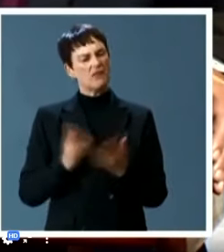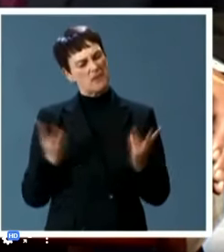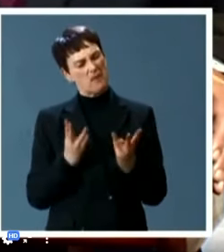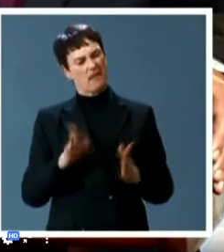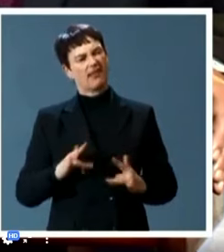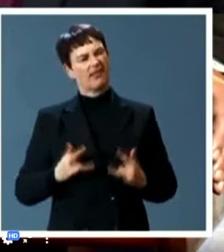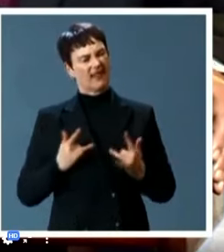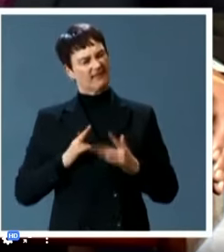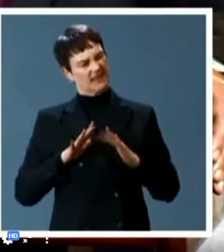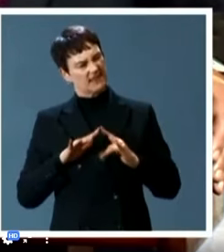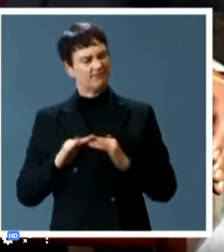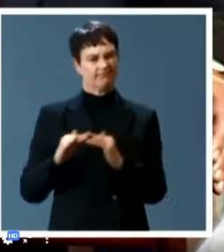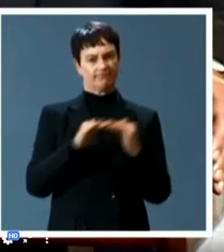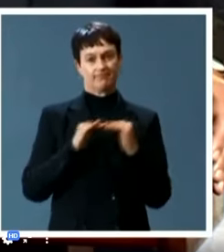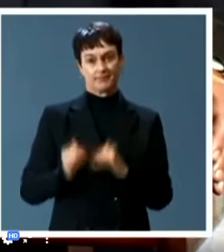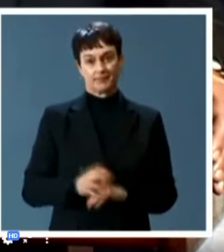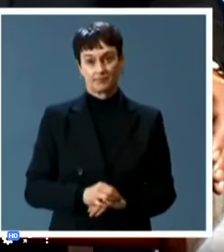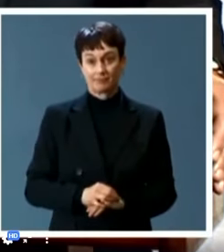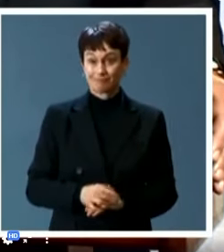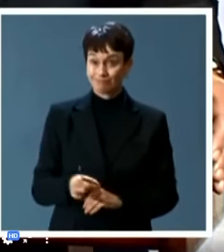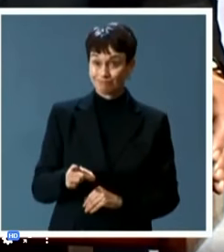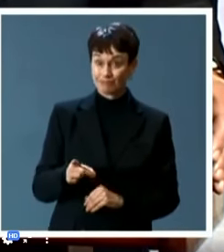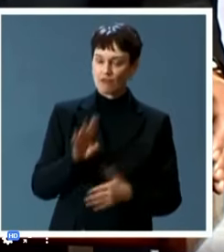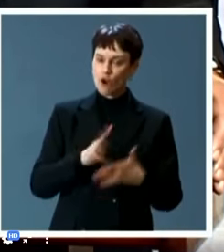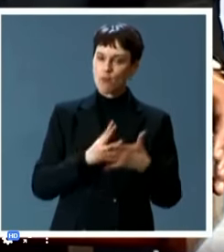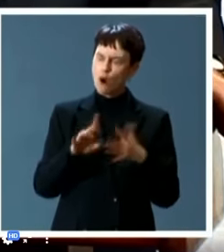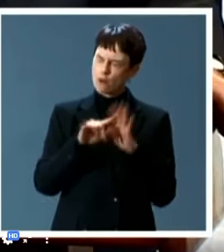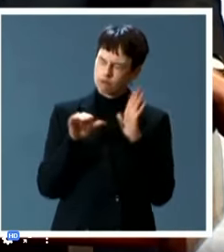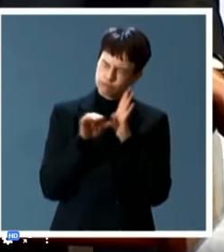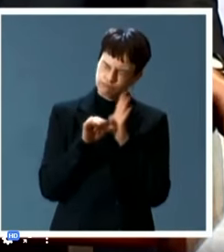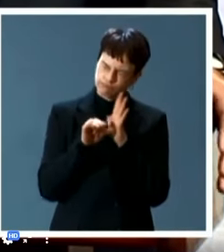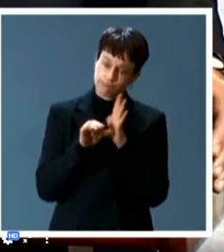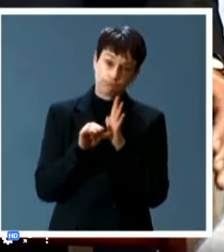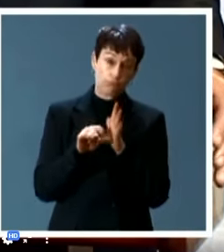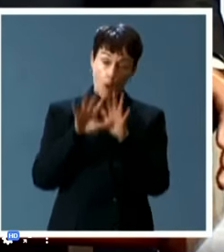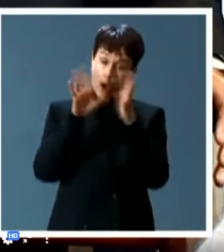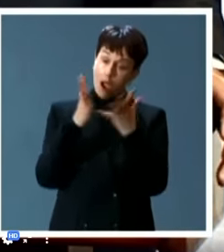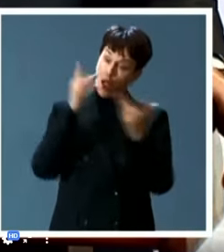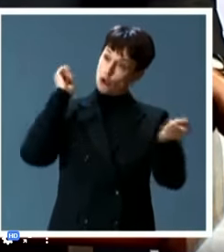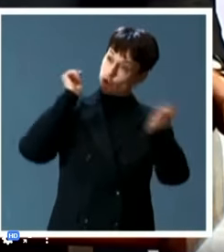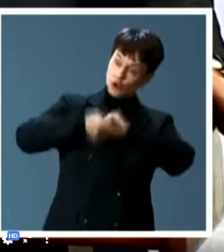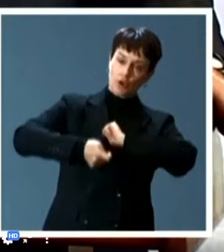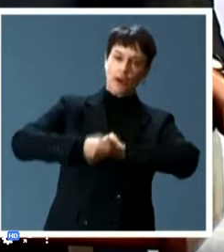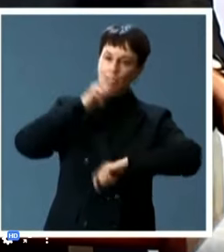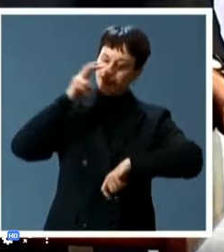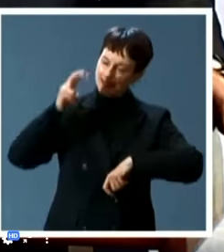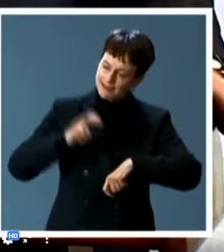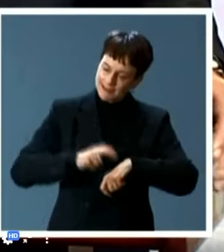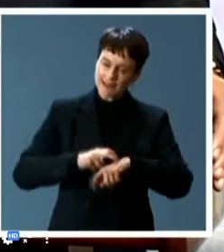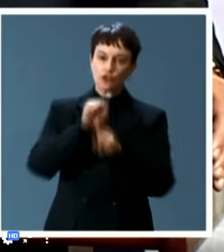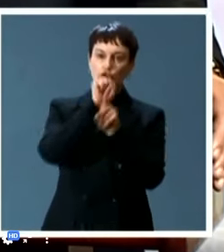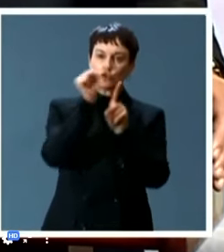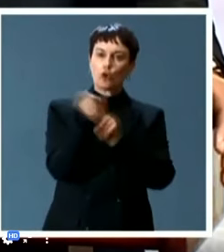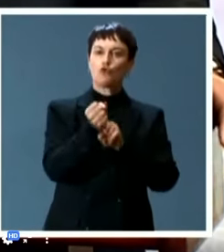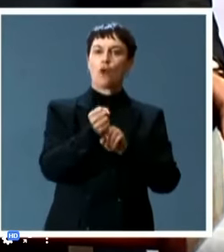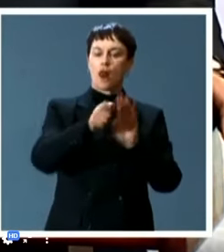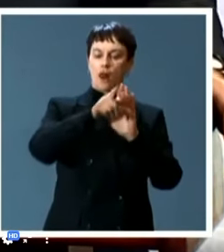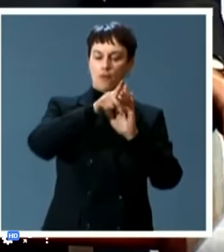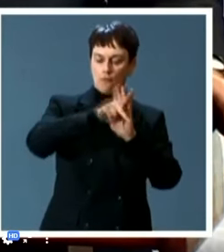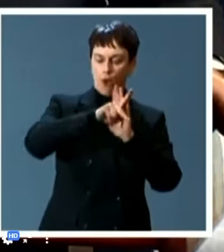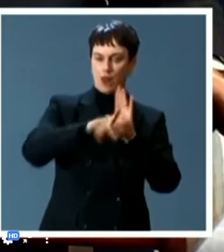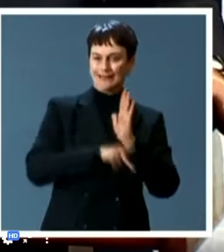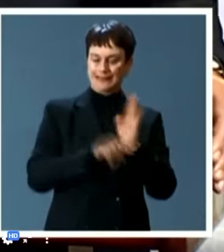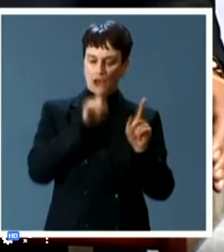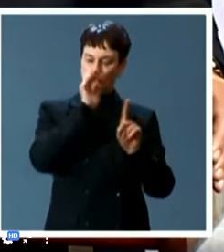into social protection frameworks is essential. A changing world requires a new generation of social protection policies with